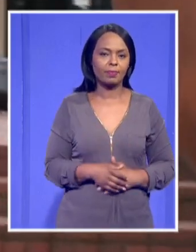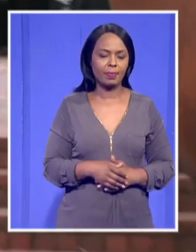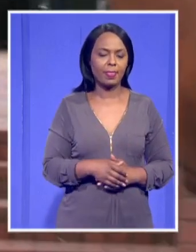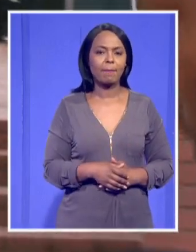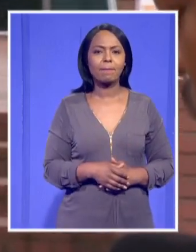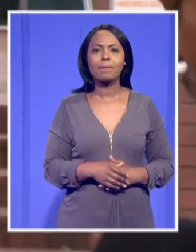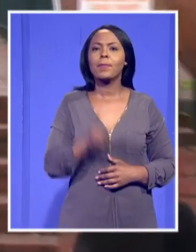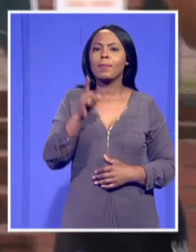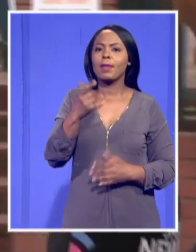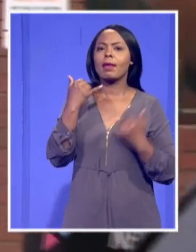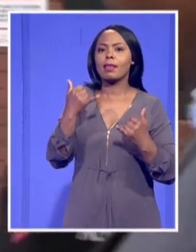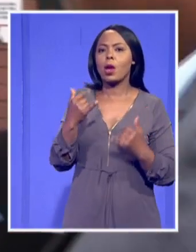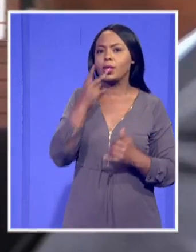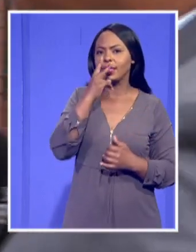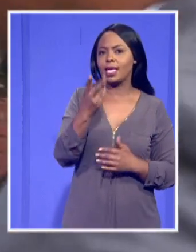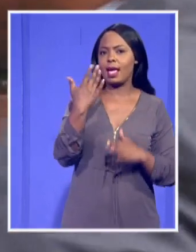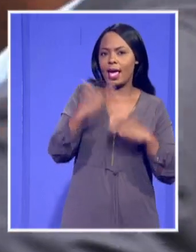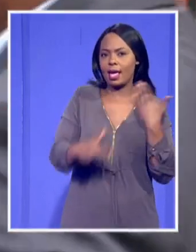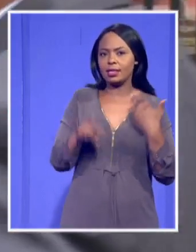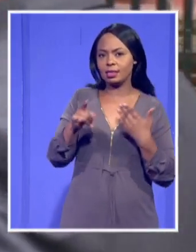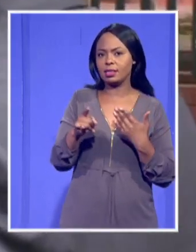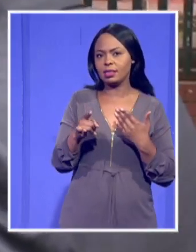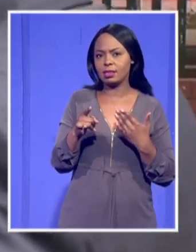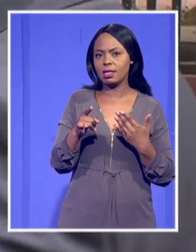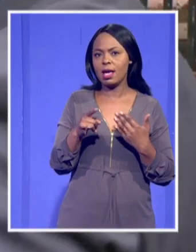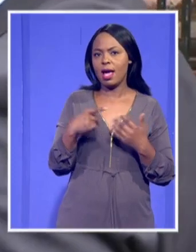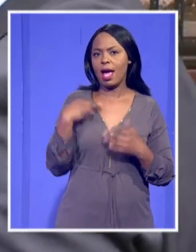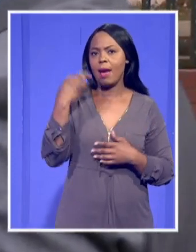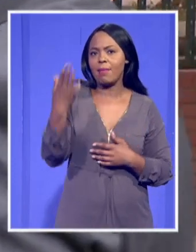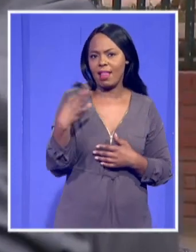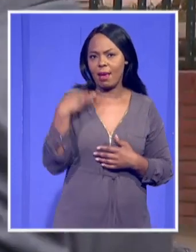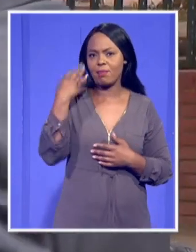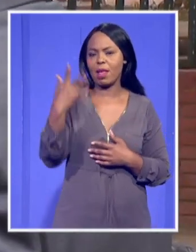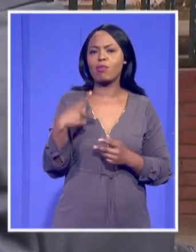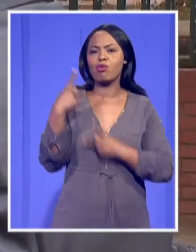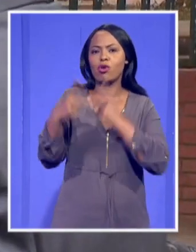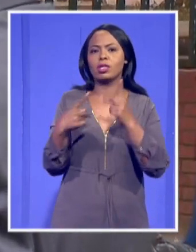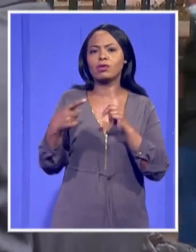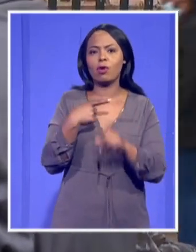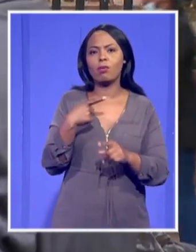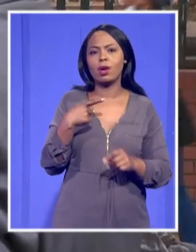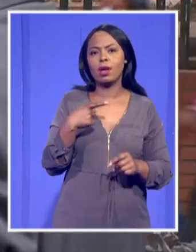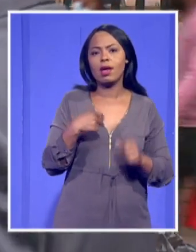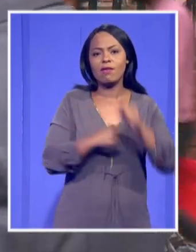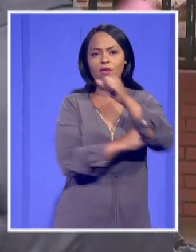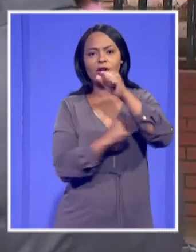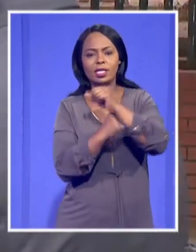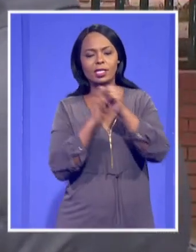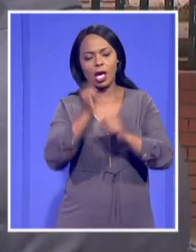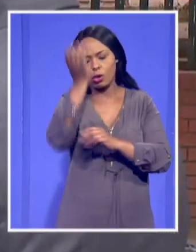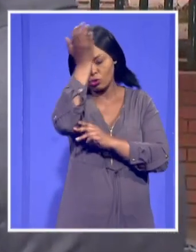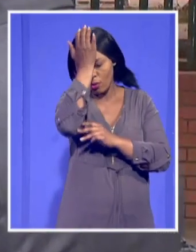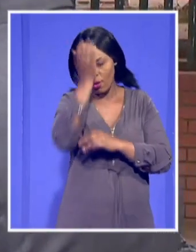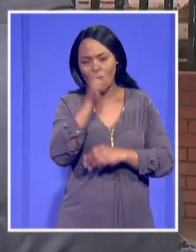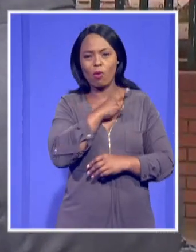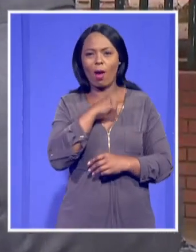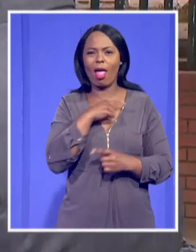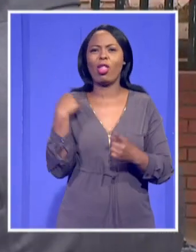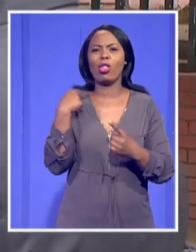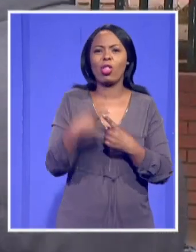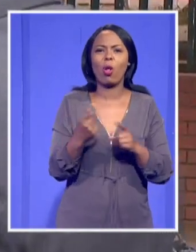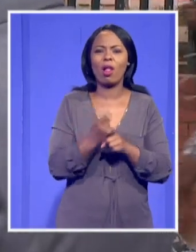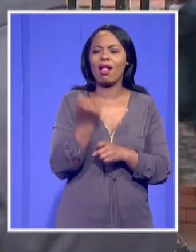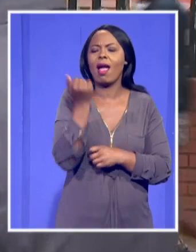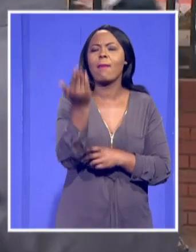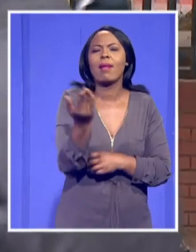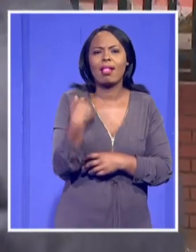Mr. Makhanya, going to see the end of these appeal processes by the Jacob Zuma Foundation when you look into this matter? Because